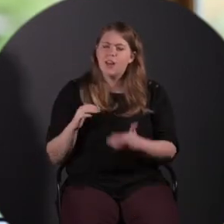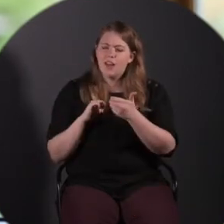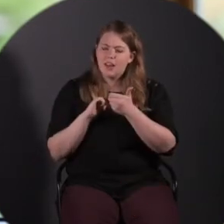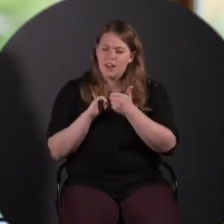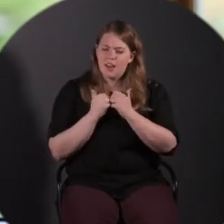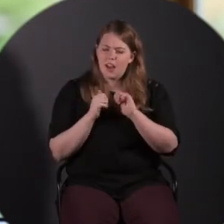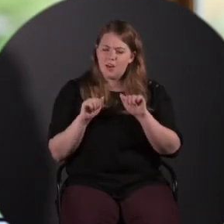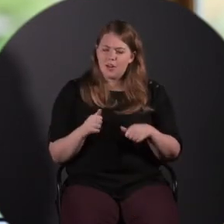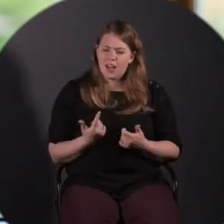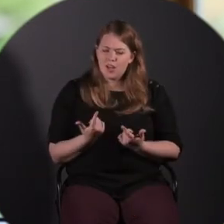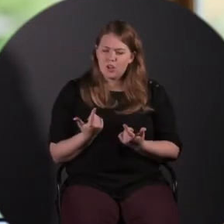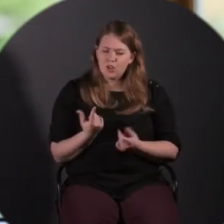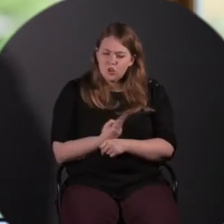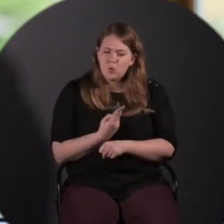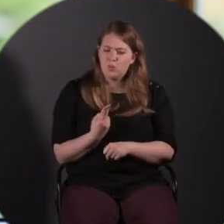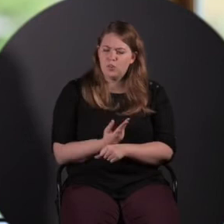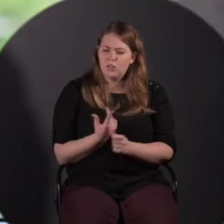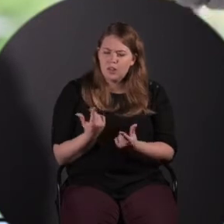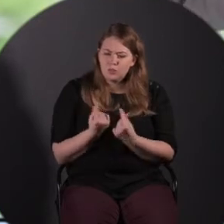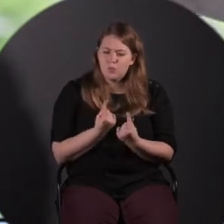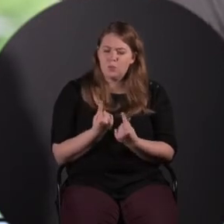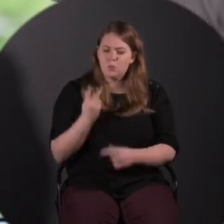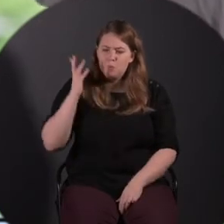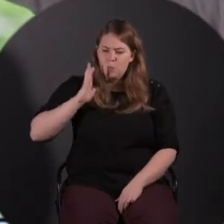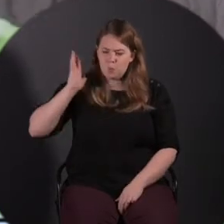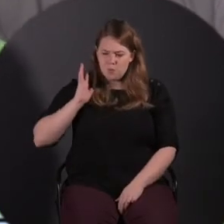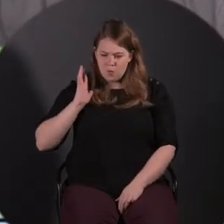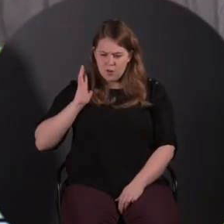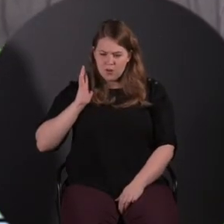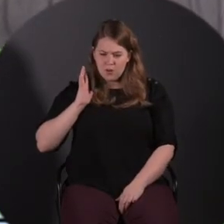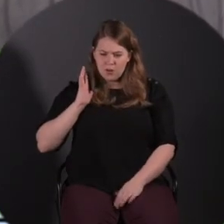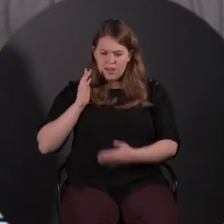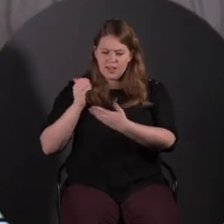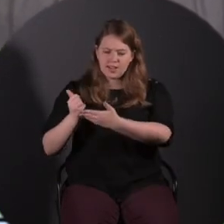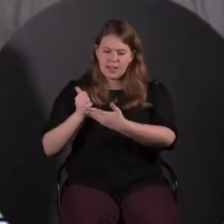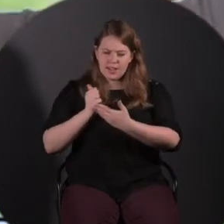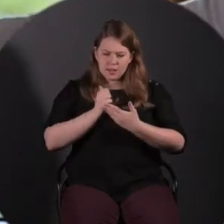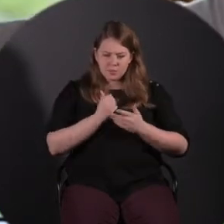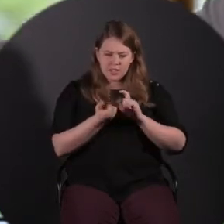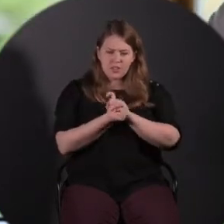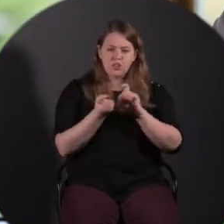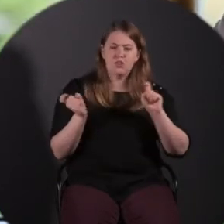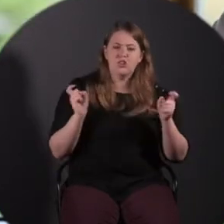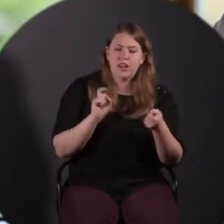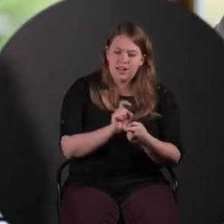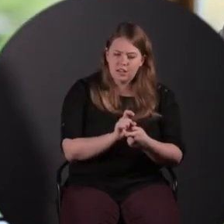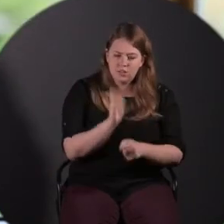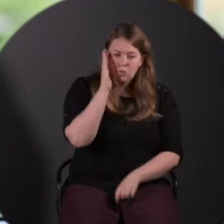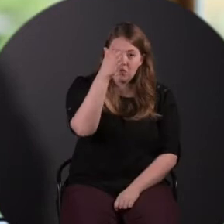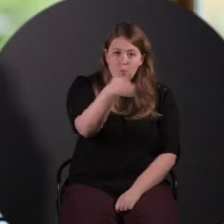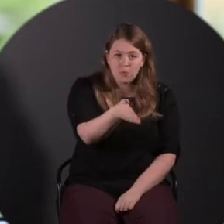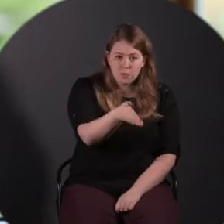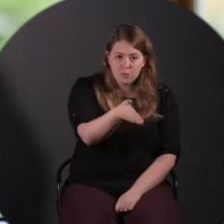use what was back there to make me different over here? How can I look back